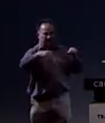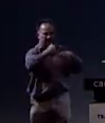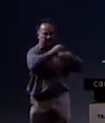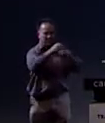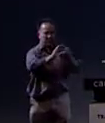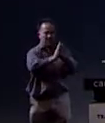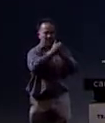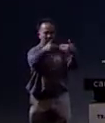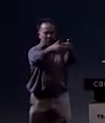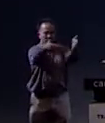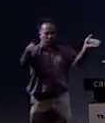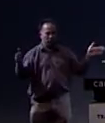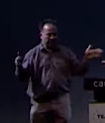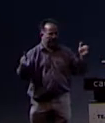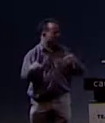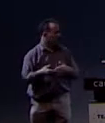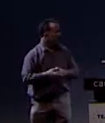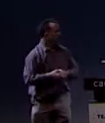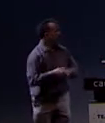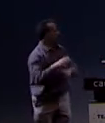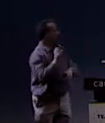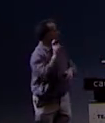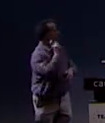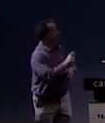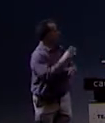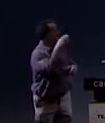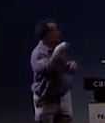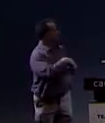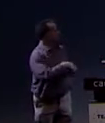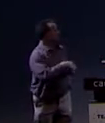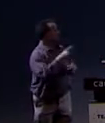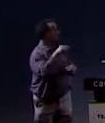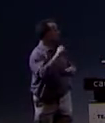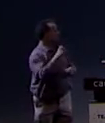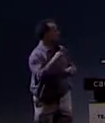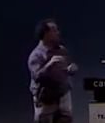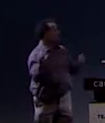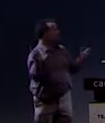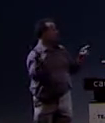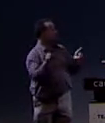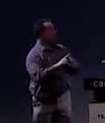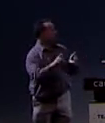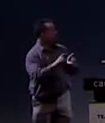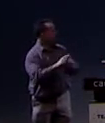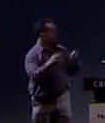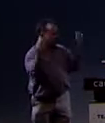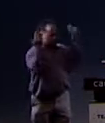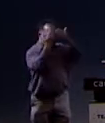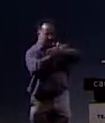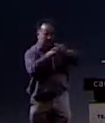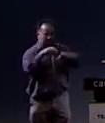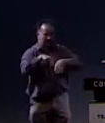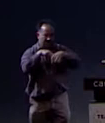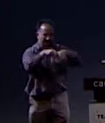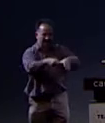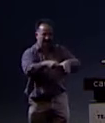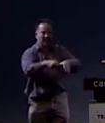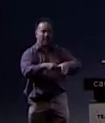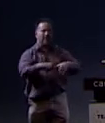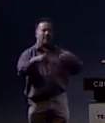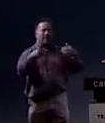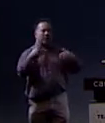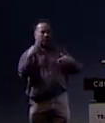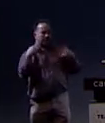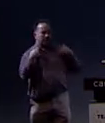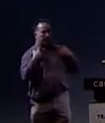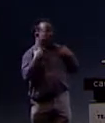that was supposed to be pressing the laser button, just like the dark ride that had the toroidal screens, that the reason we have